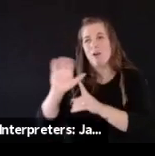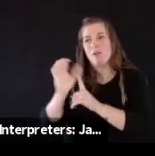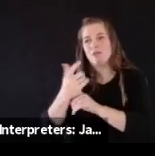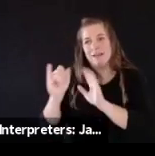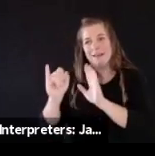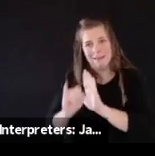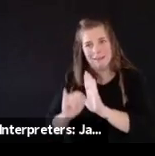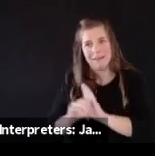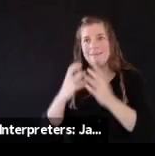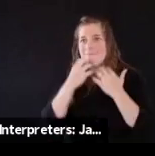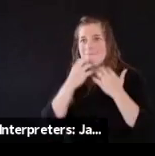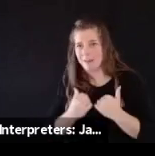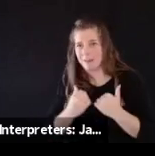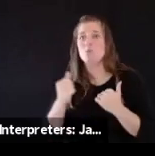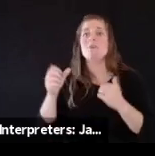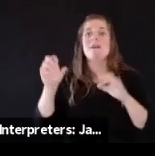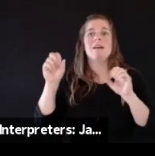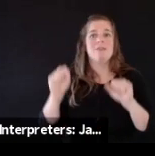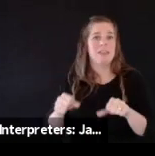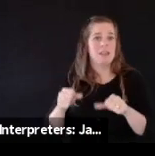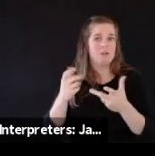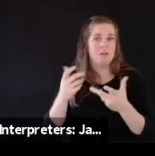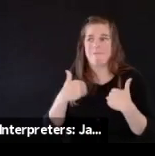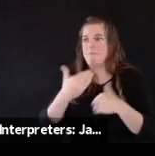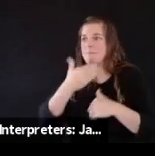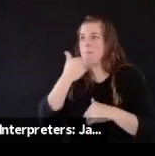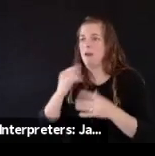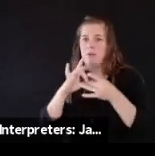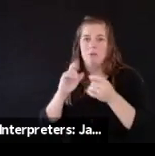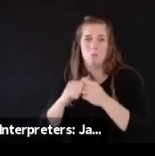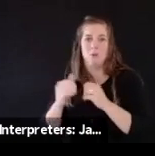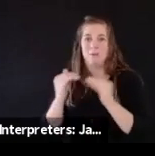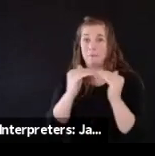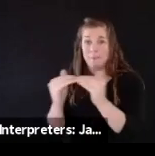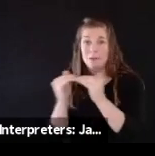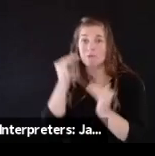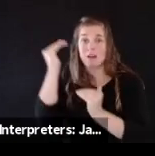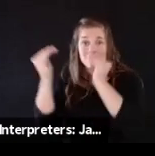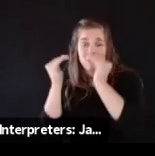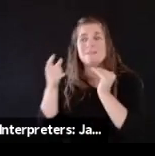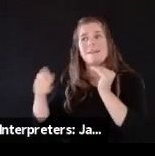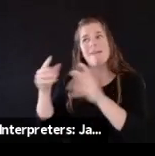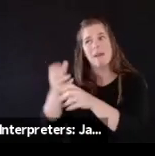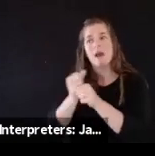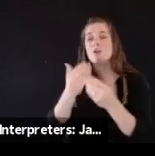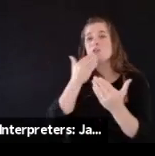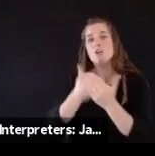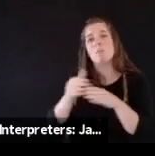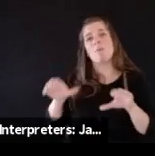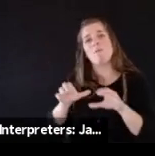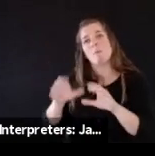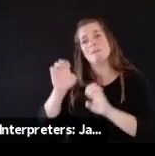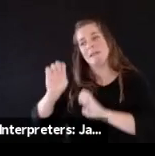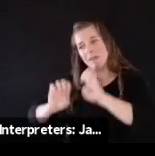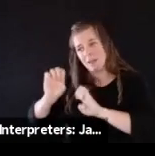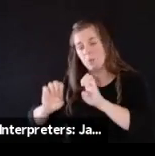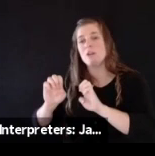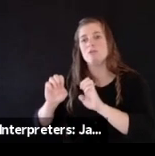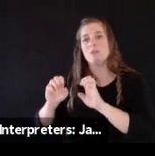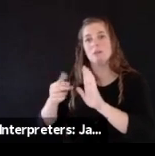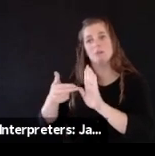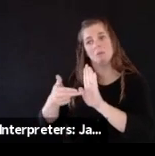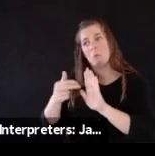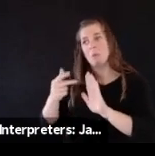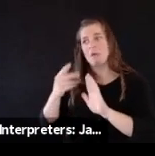their ability to develop healthy relationships with peers and adults, and received performance evaluations indicating good or excellent job